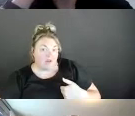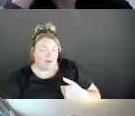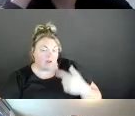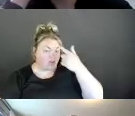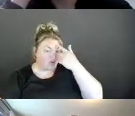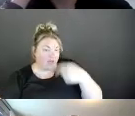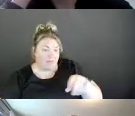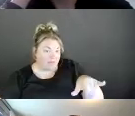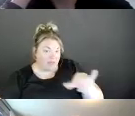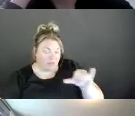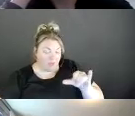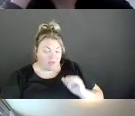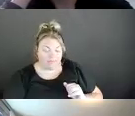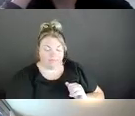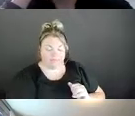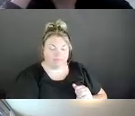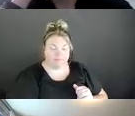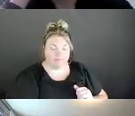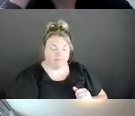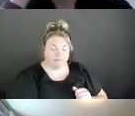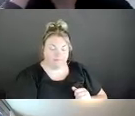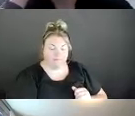that as well.